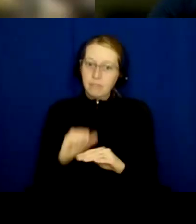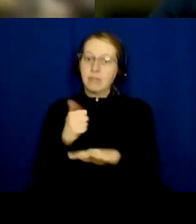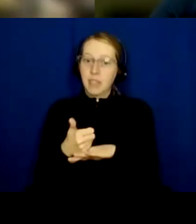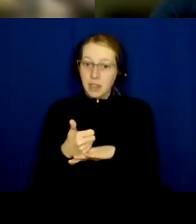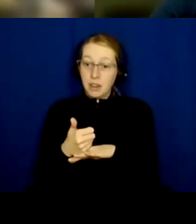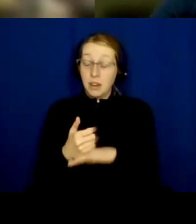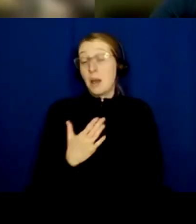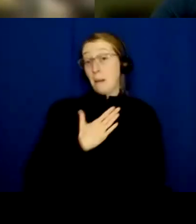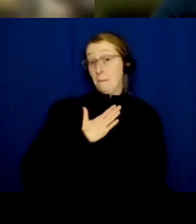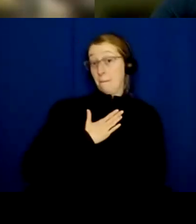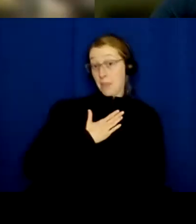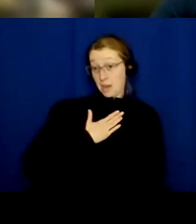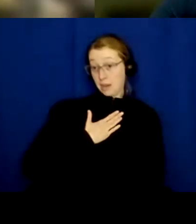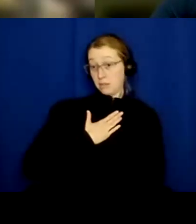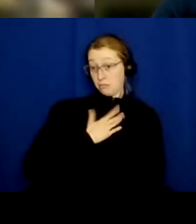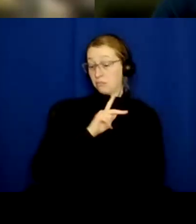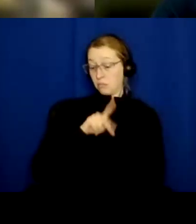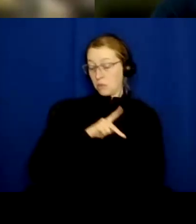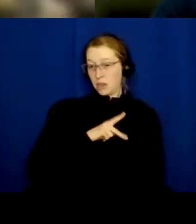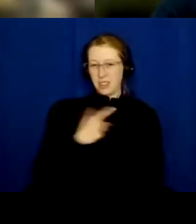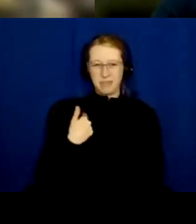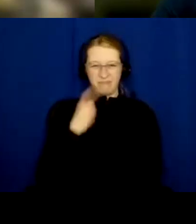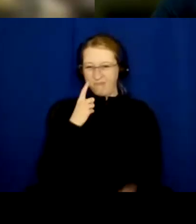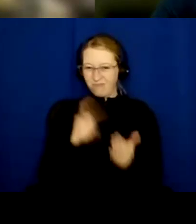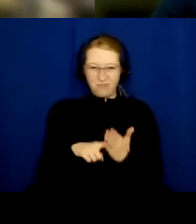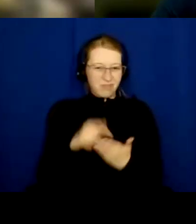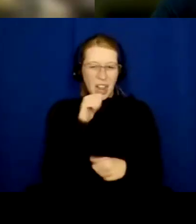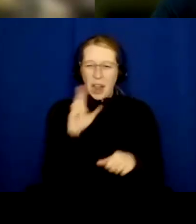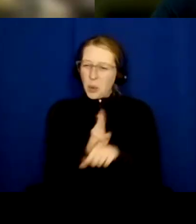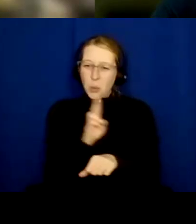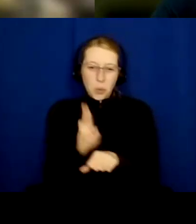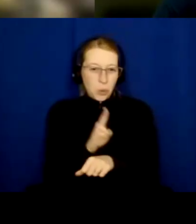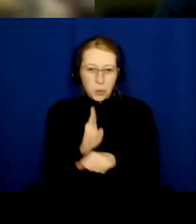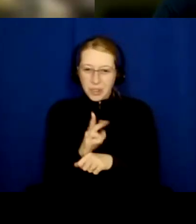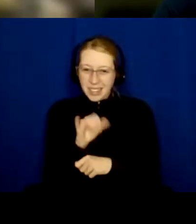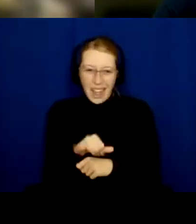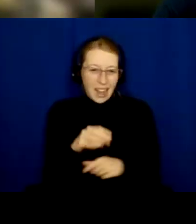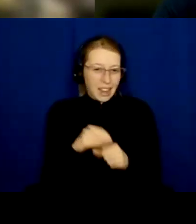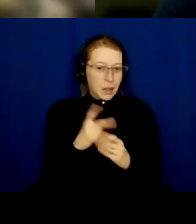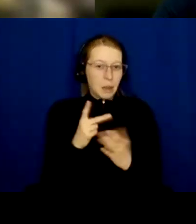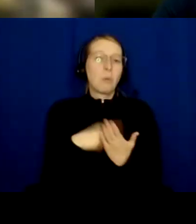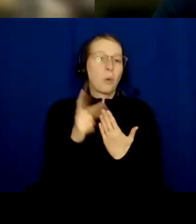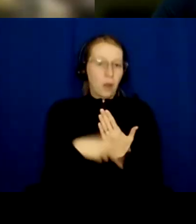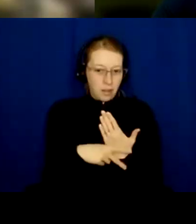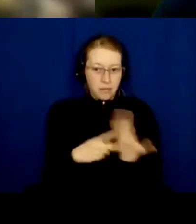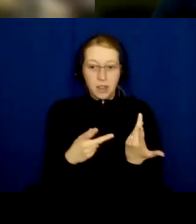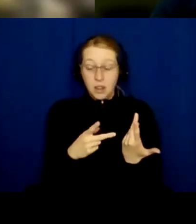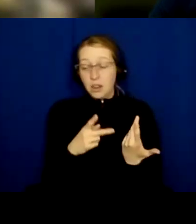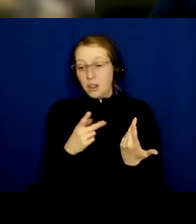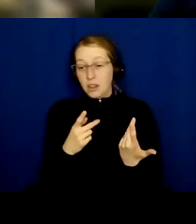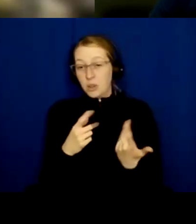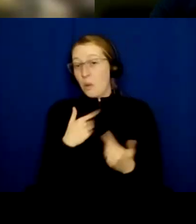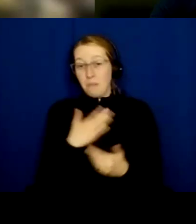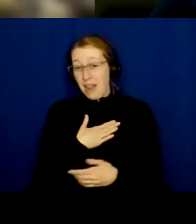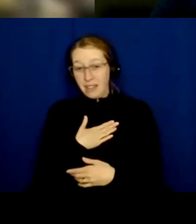mine disabled because I don't find a use for it in the program. So it really depends on how many programs you